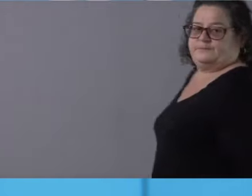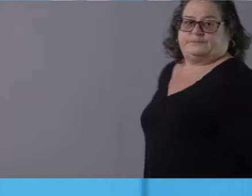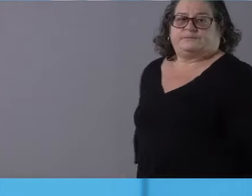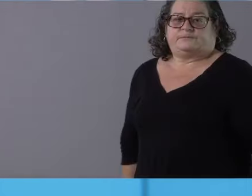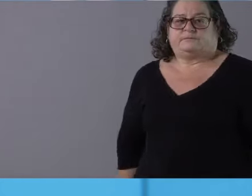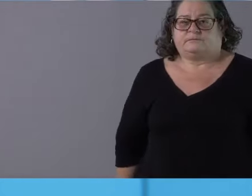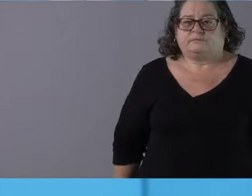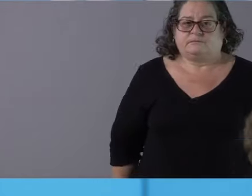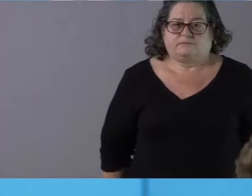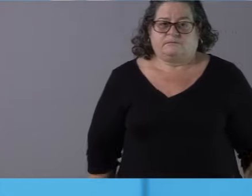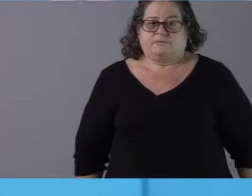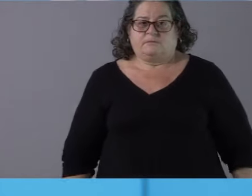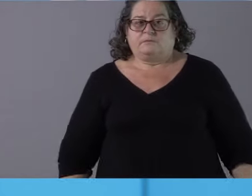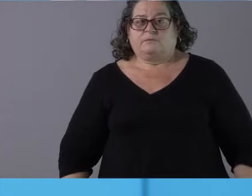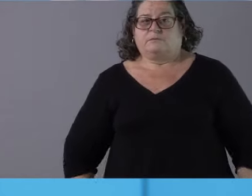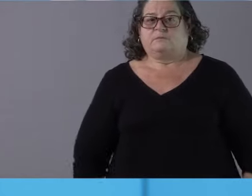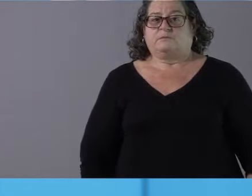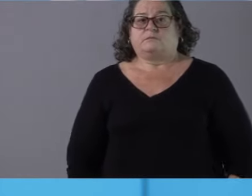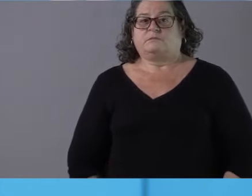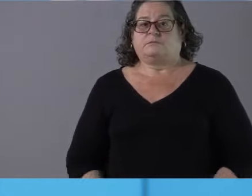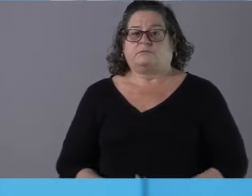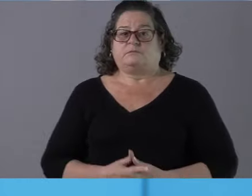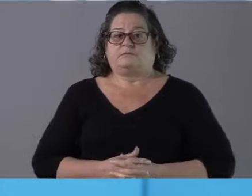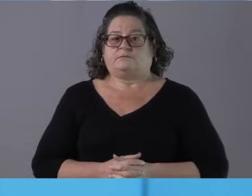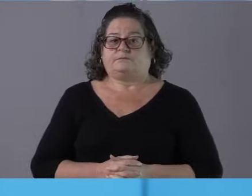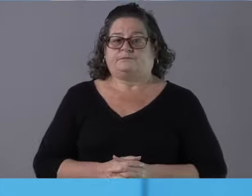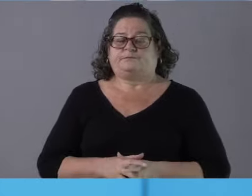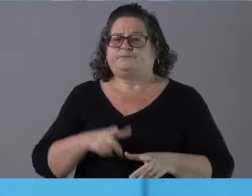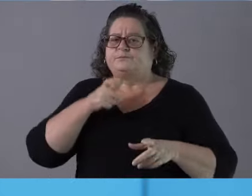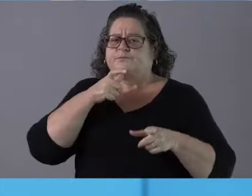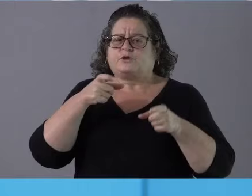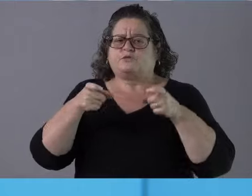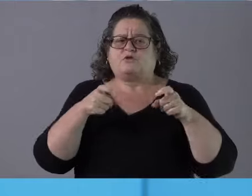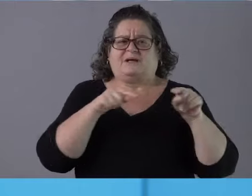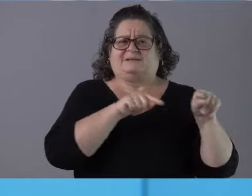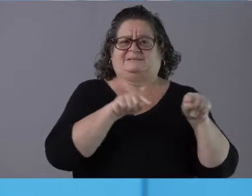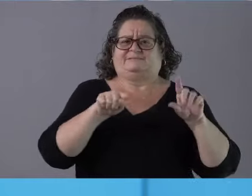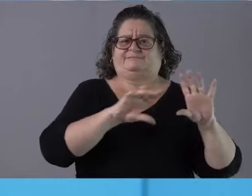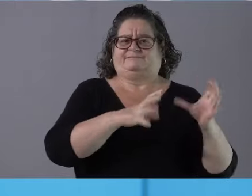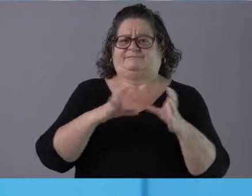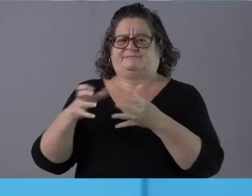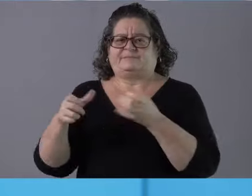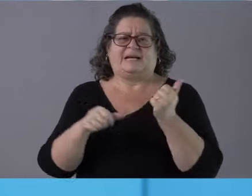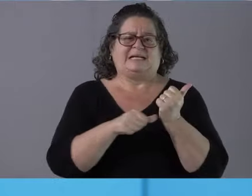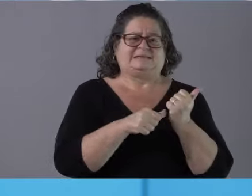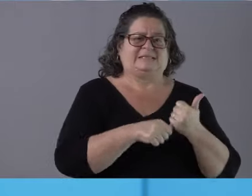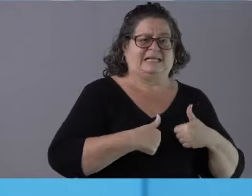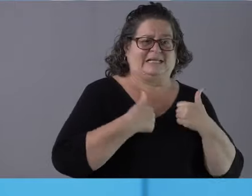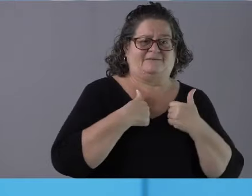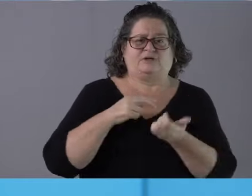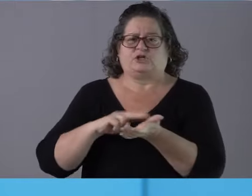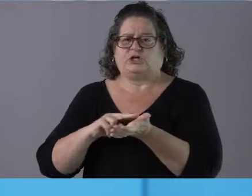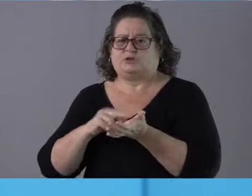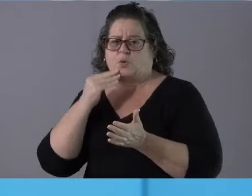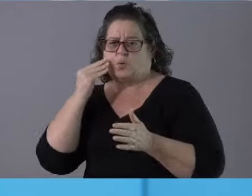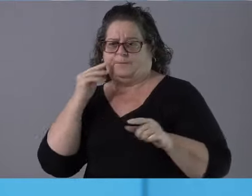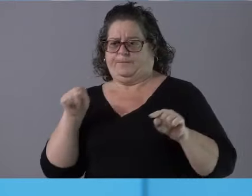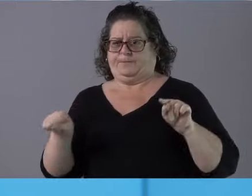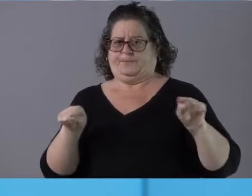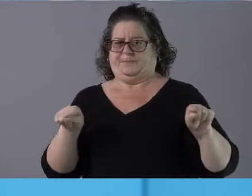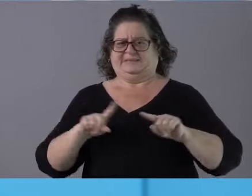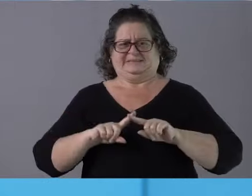not, even though the population is similar. So I'm just curious, if the skilled